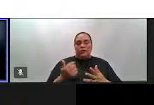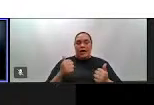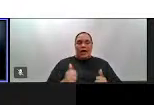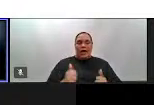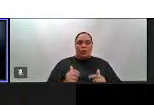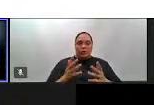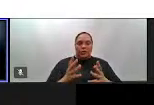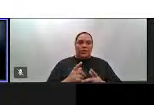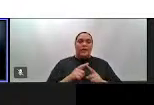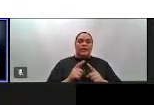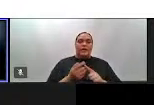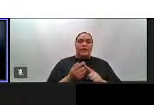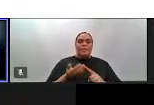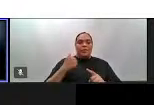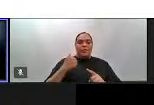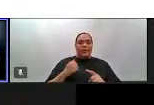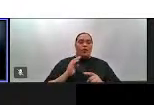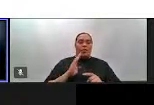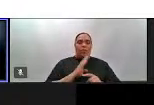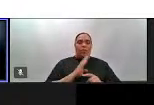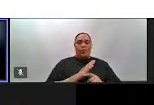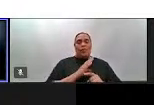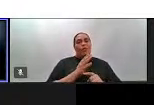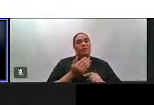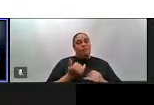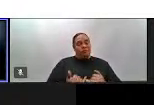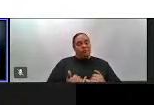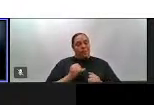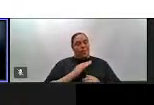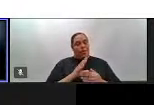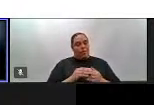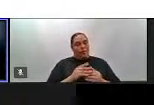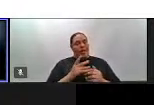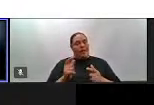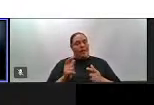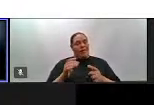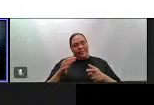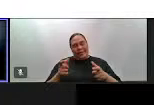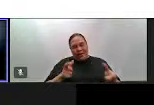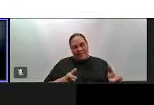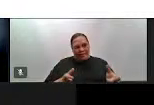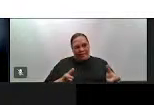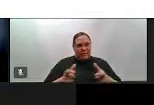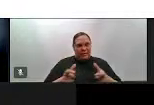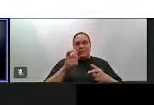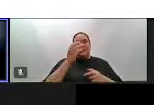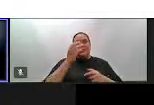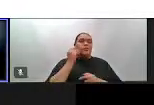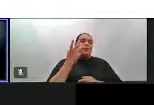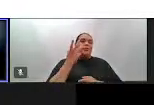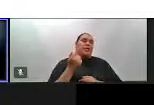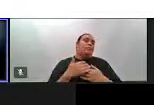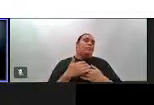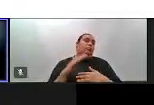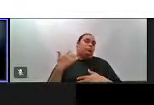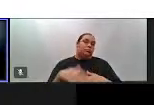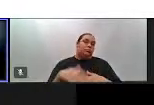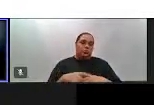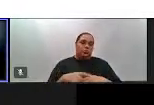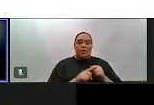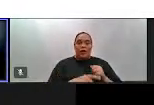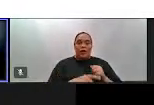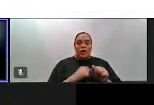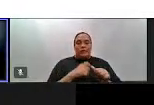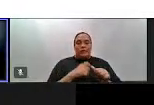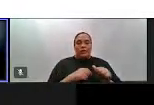has previously served on the board and is a current board member and has extensive governance experience as well. The last